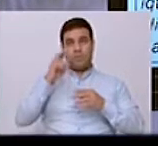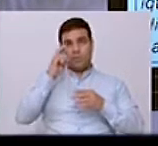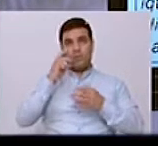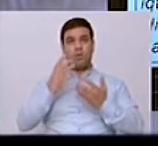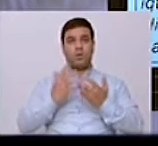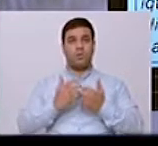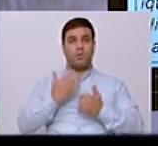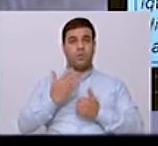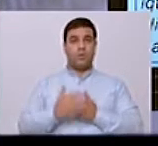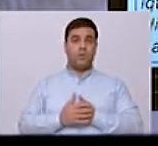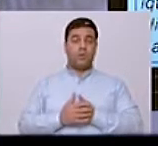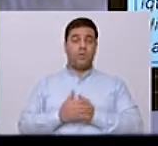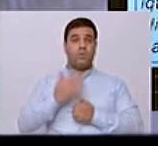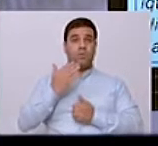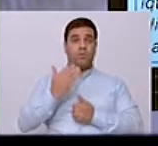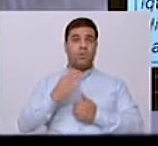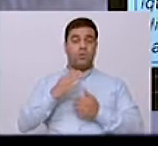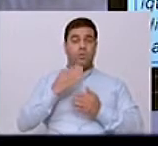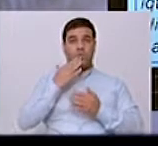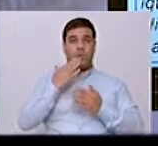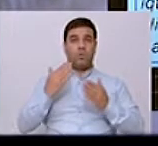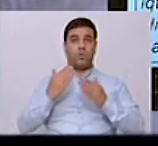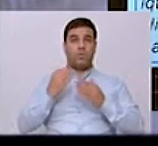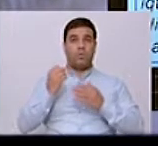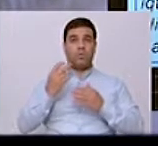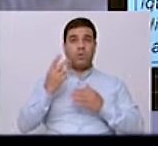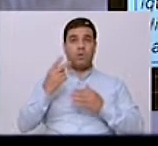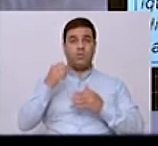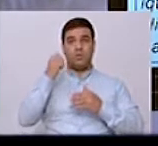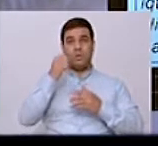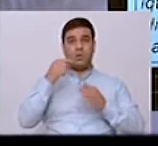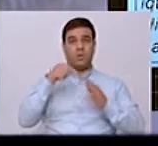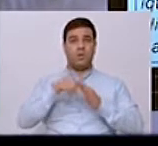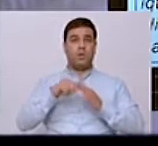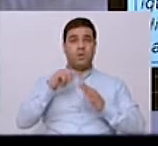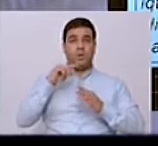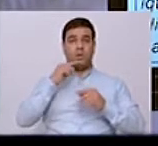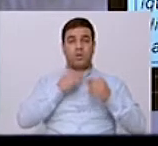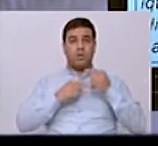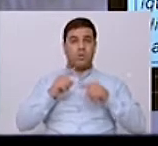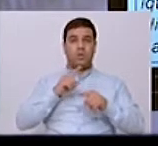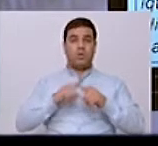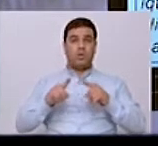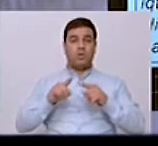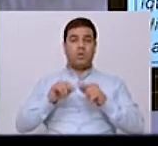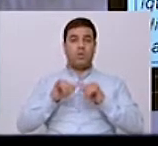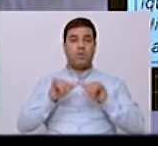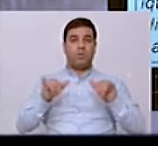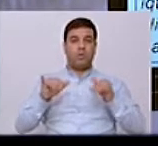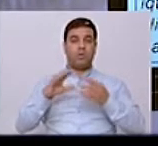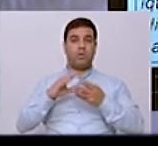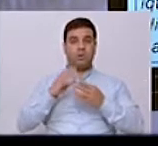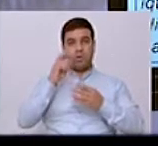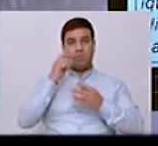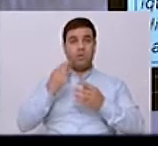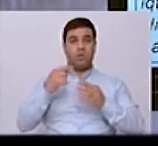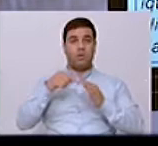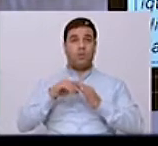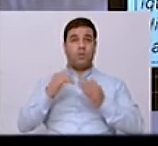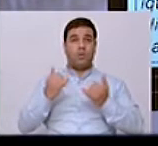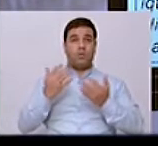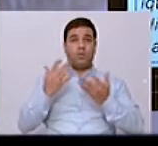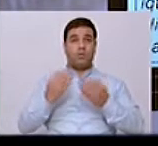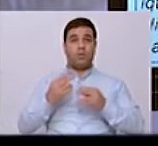sanaladi. Ular so'nggi 15-20 yil ichida iqtisodiyoti tez rivojlanayotgan davlatlarga aylandi. Ya'ni hozirgi